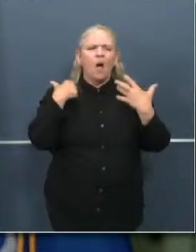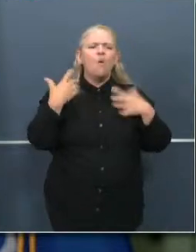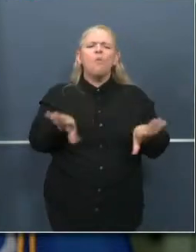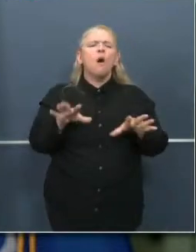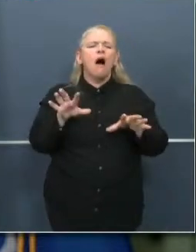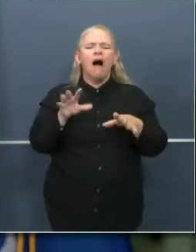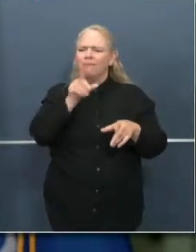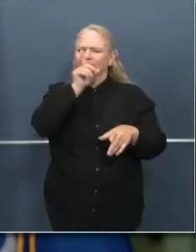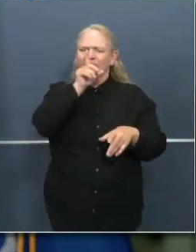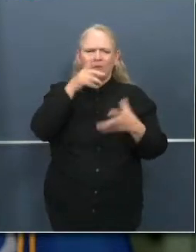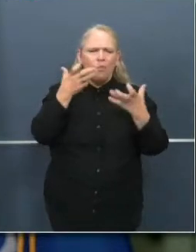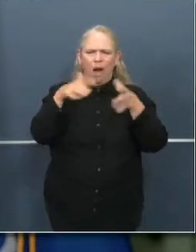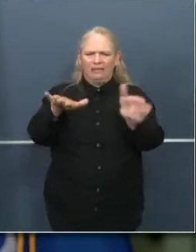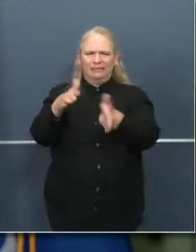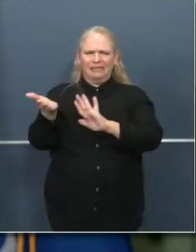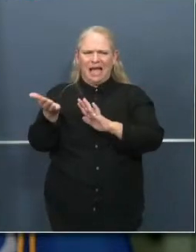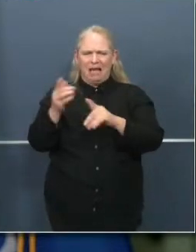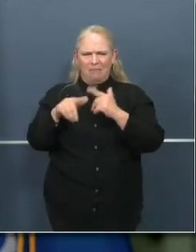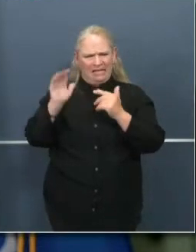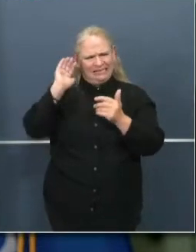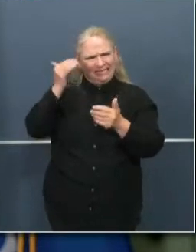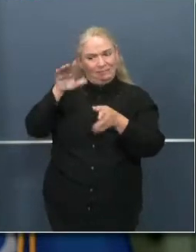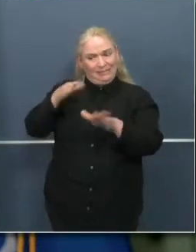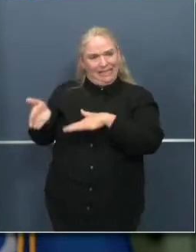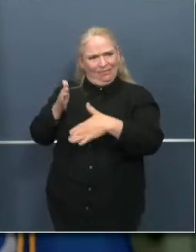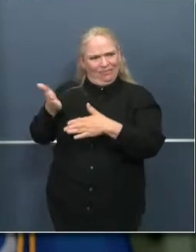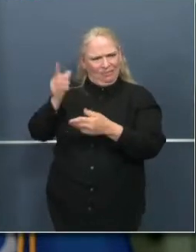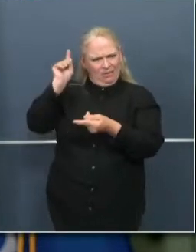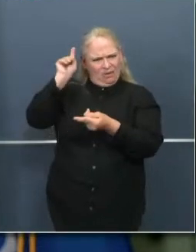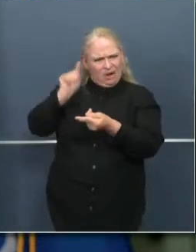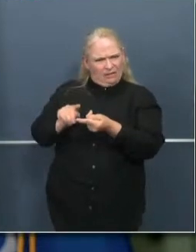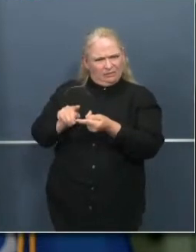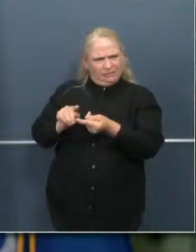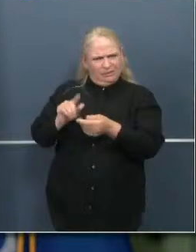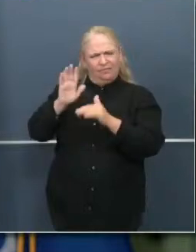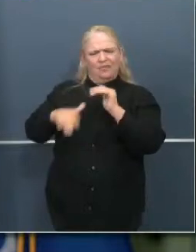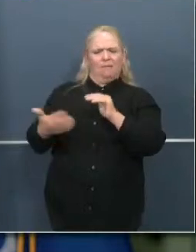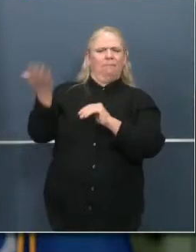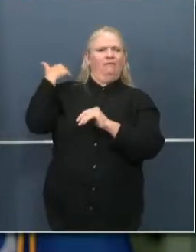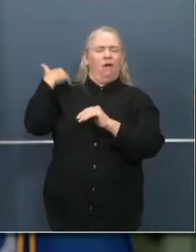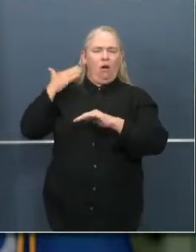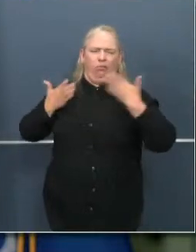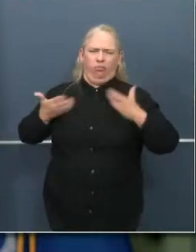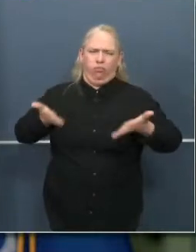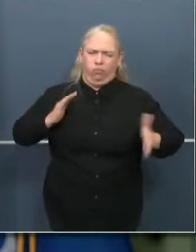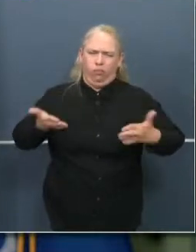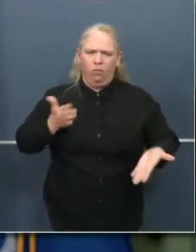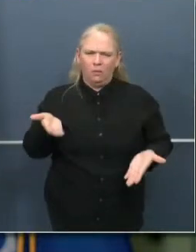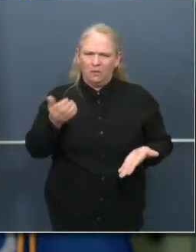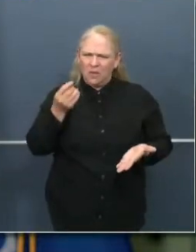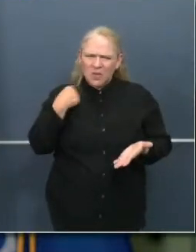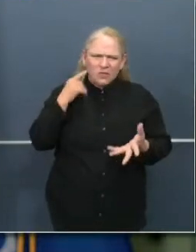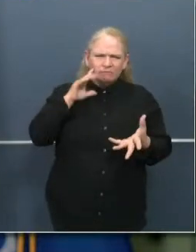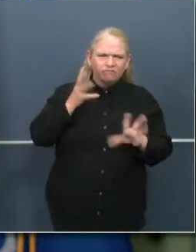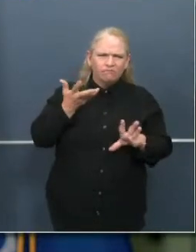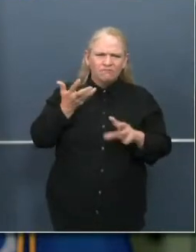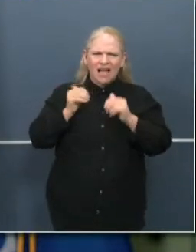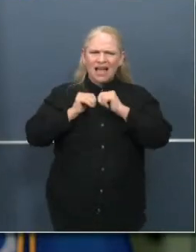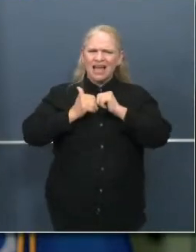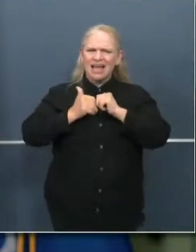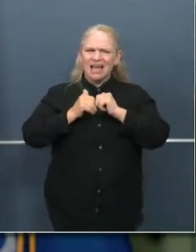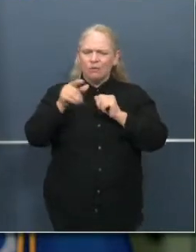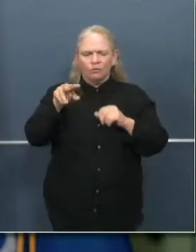that to and how that informs potentially the policy going forward. Yeah, it's the right question, and it's certainly an